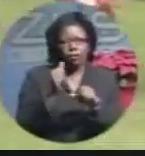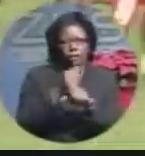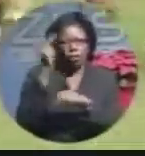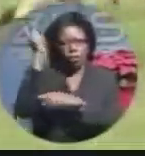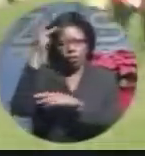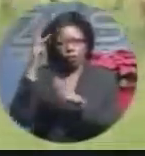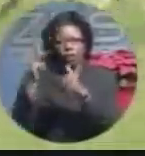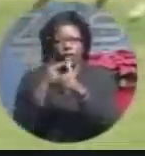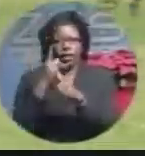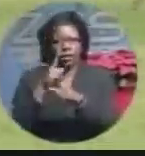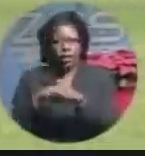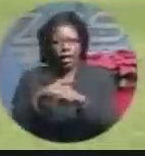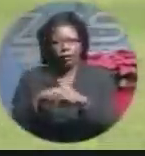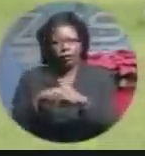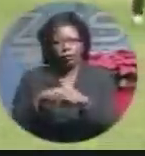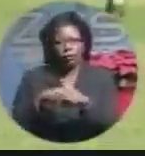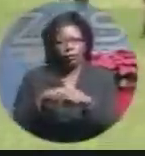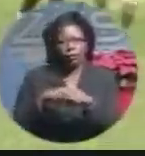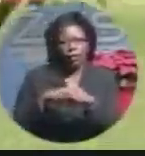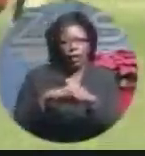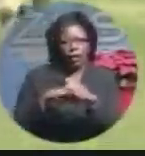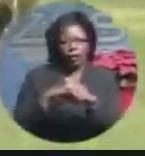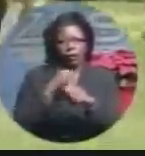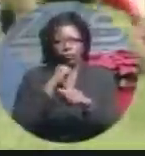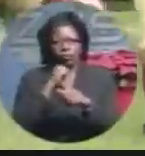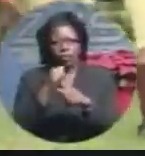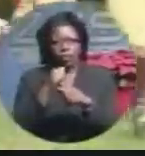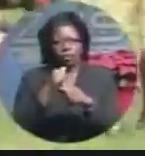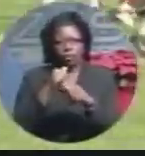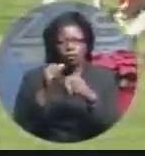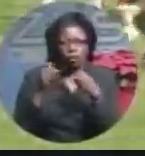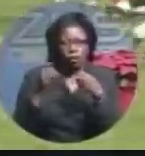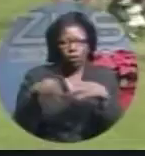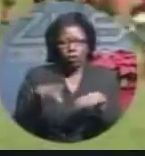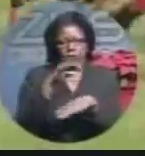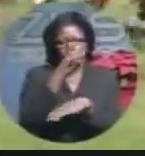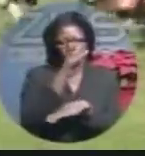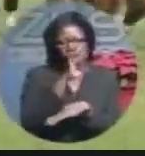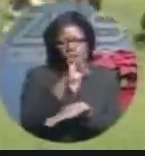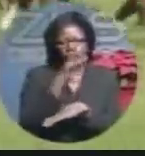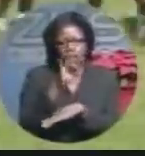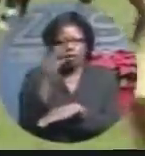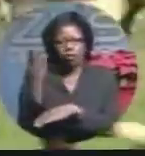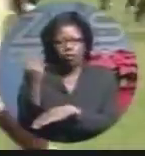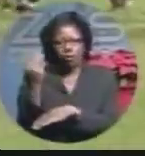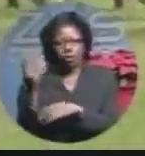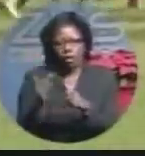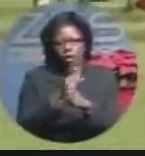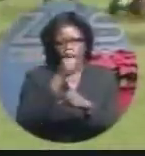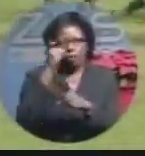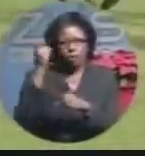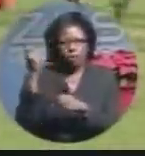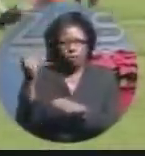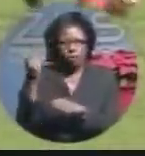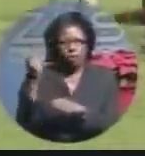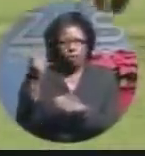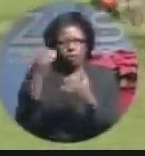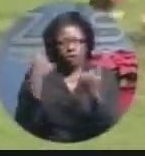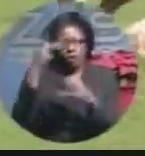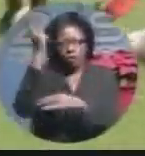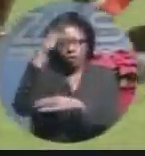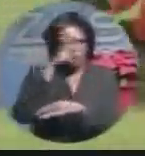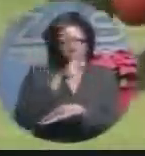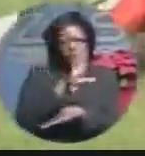second time this season and stayed undefeated at 5-0 with an 18-14 victory. The loss dropped the pros back to 500